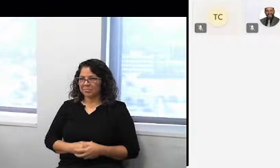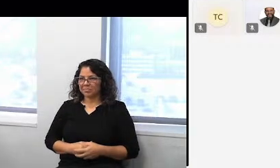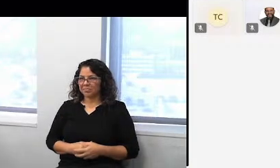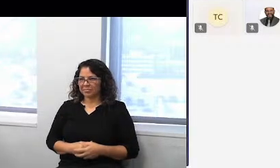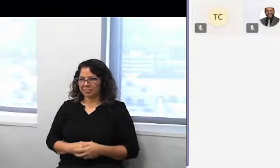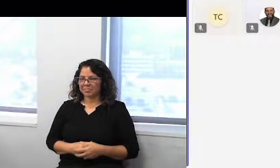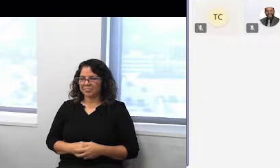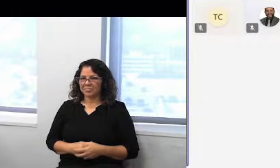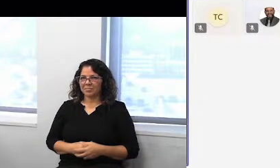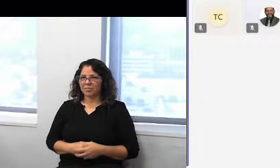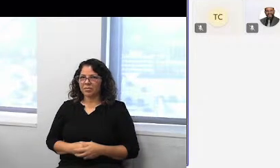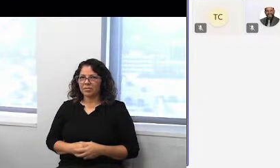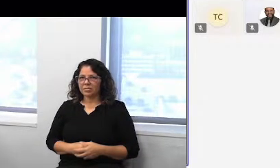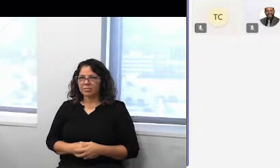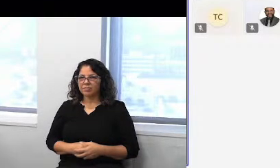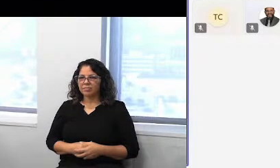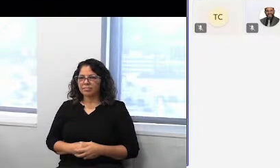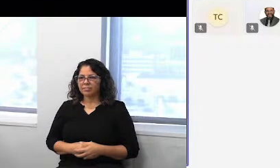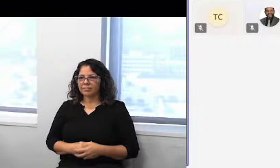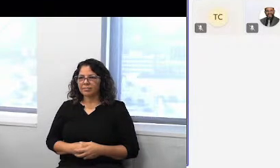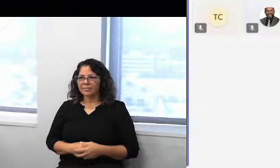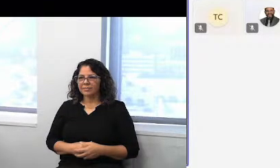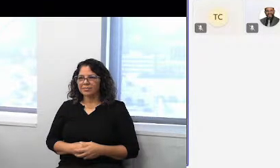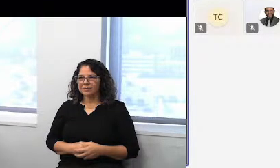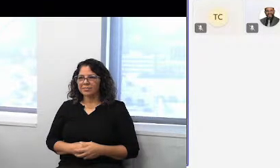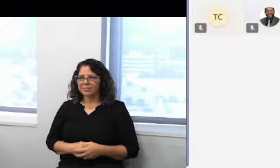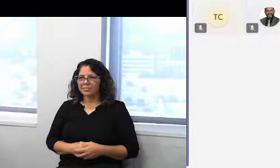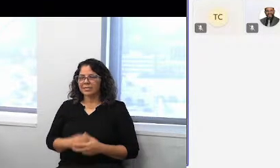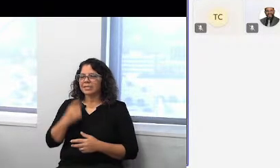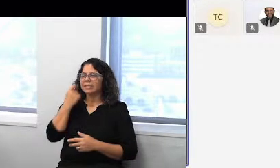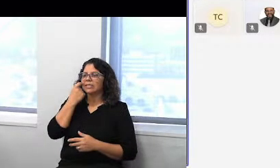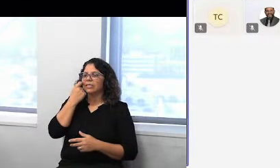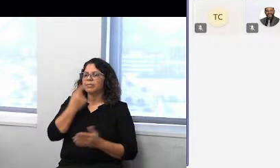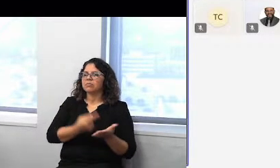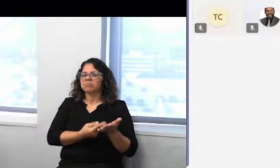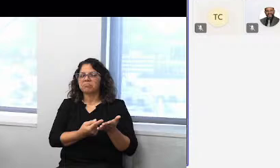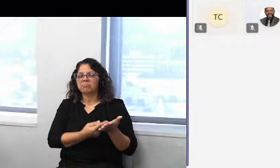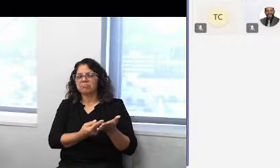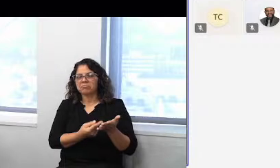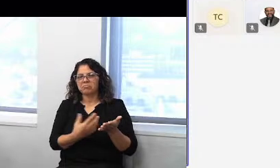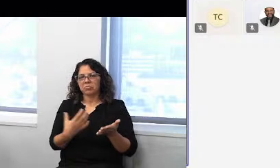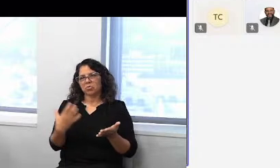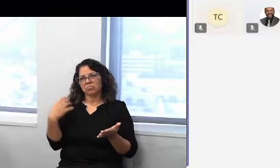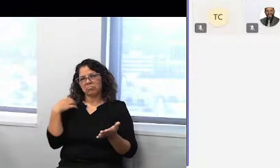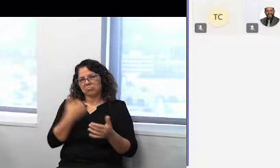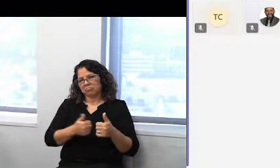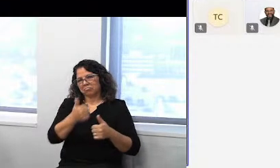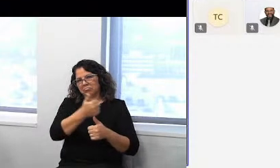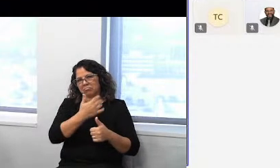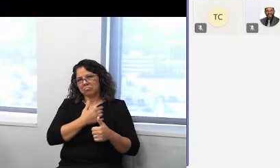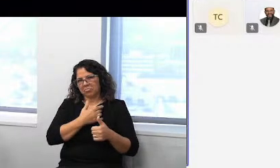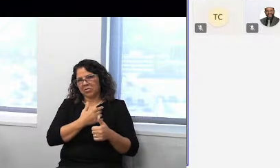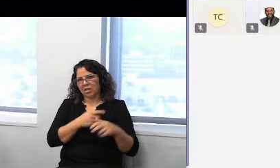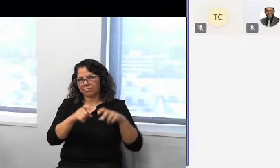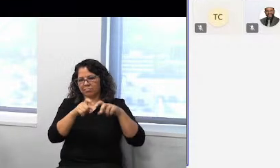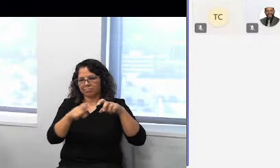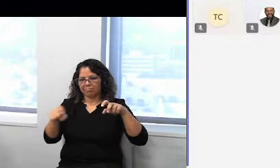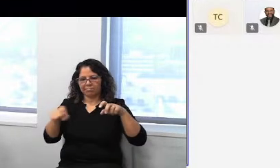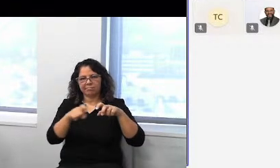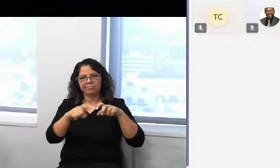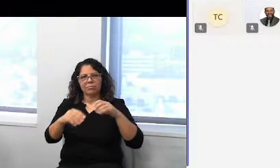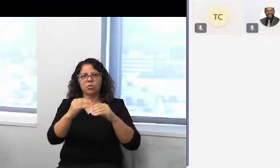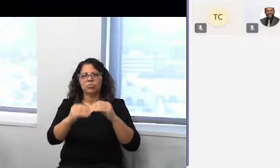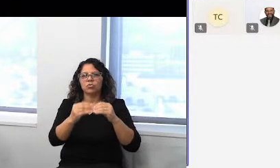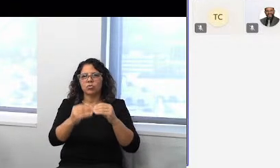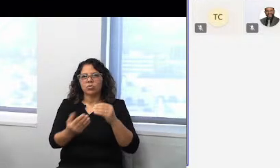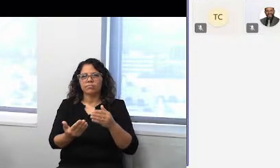I take it, I gather from the conversation you just had with Mr. Schiffman that the transmission lines that you're rebuilding are designed to meet NERC